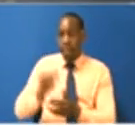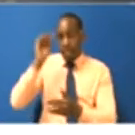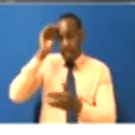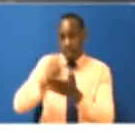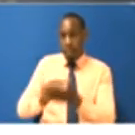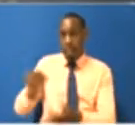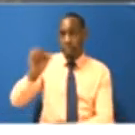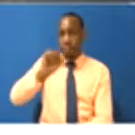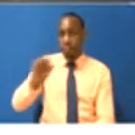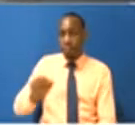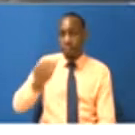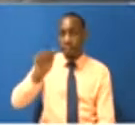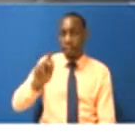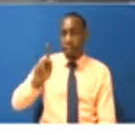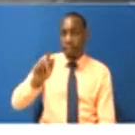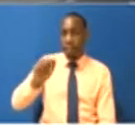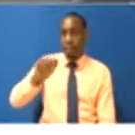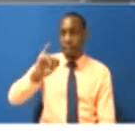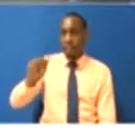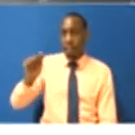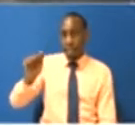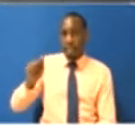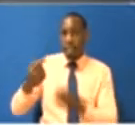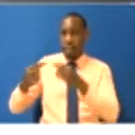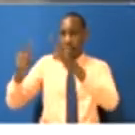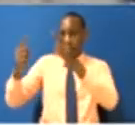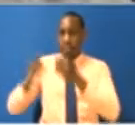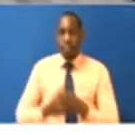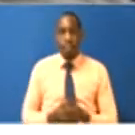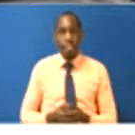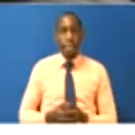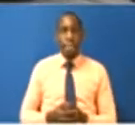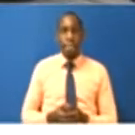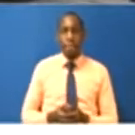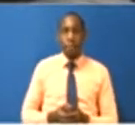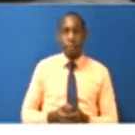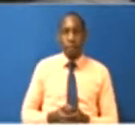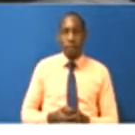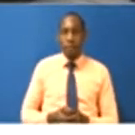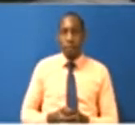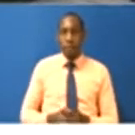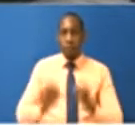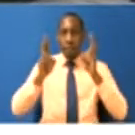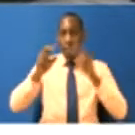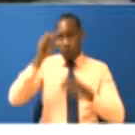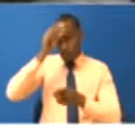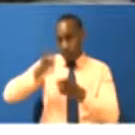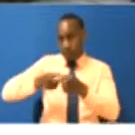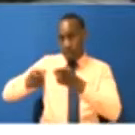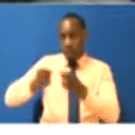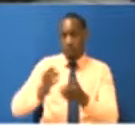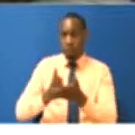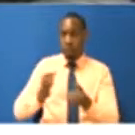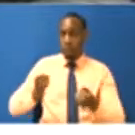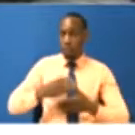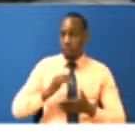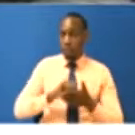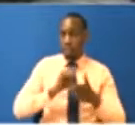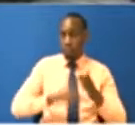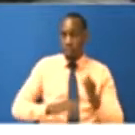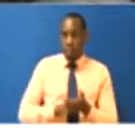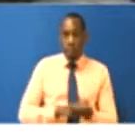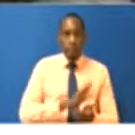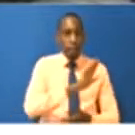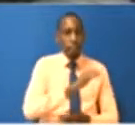that the sakaija did win this bit and and i think when it comes to governance i was a bit surprised that uh